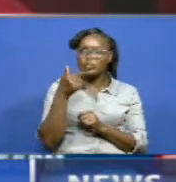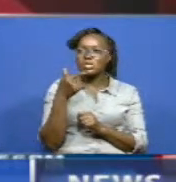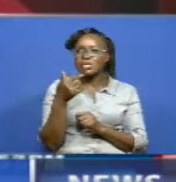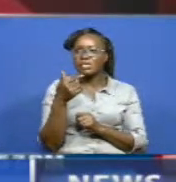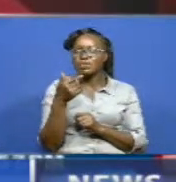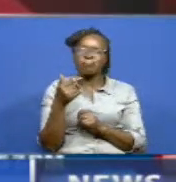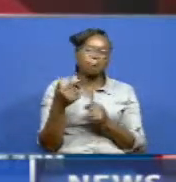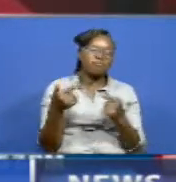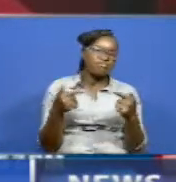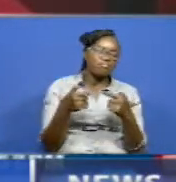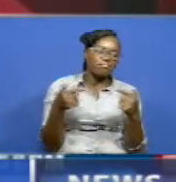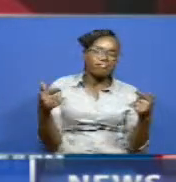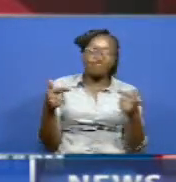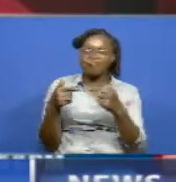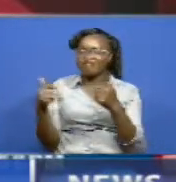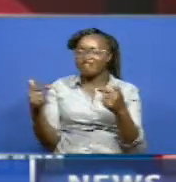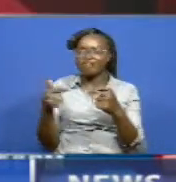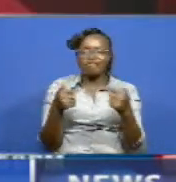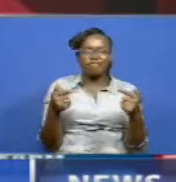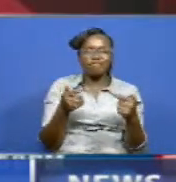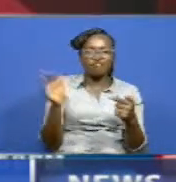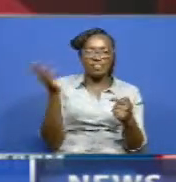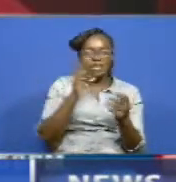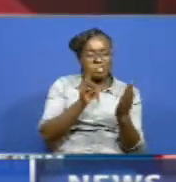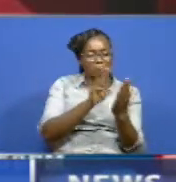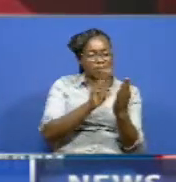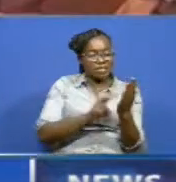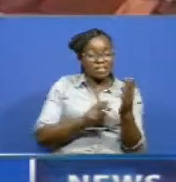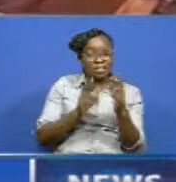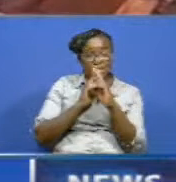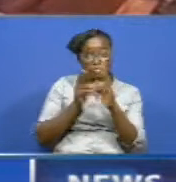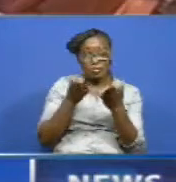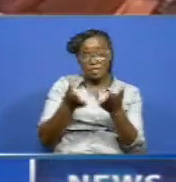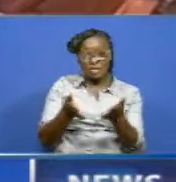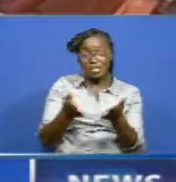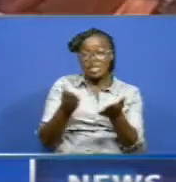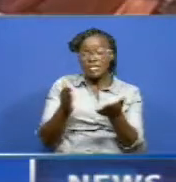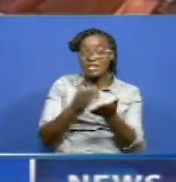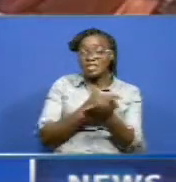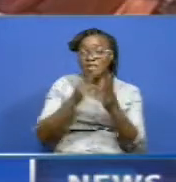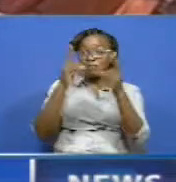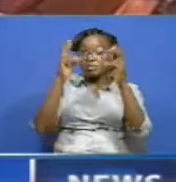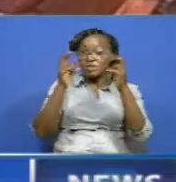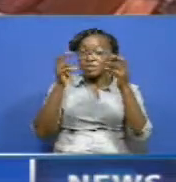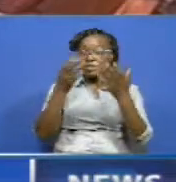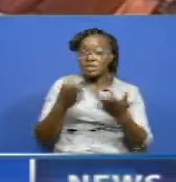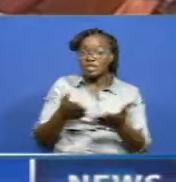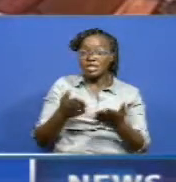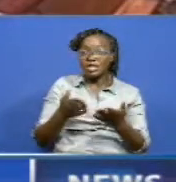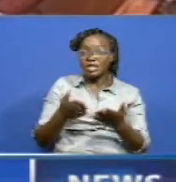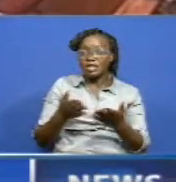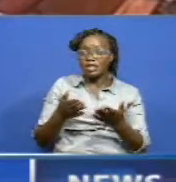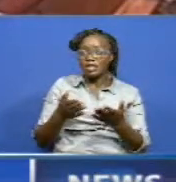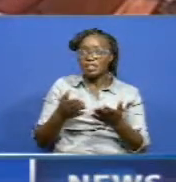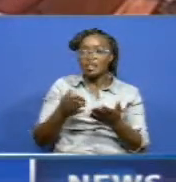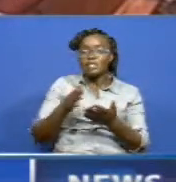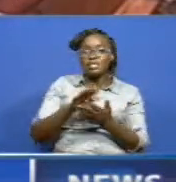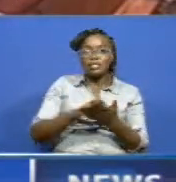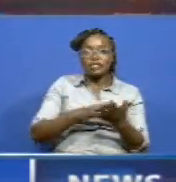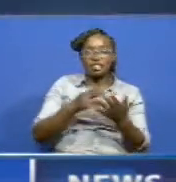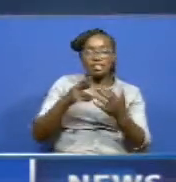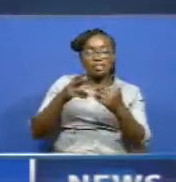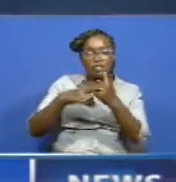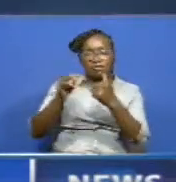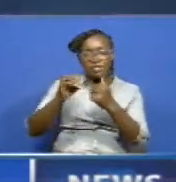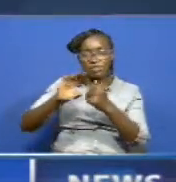and that outside there, they have never looked at this report. Some of the contentious issues include the schedule of the 70